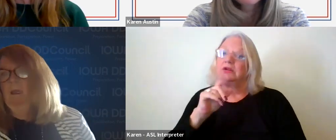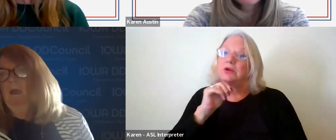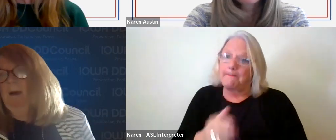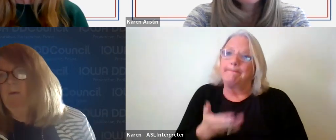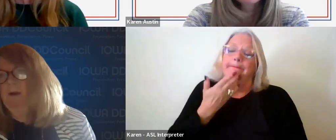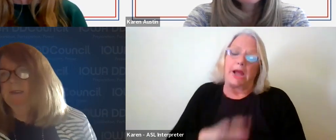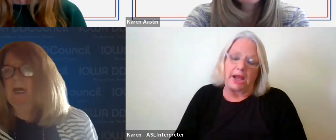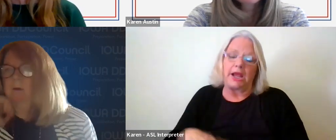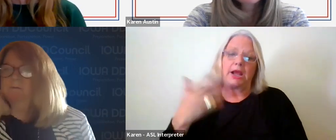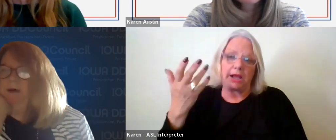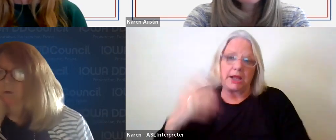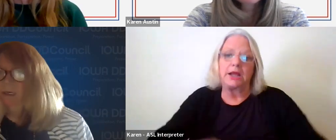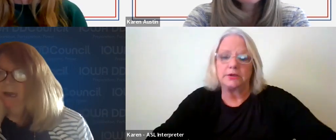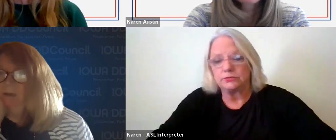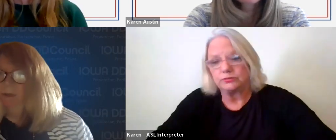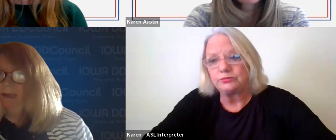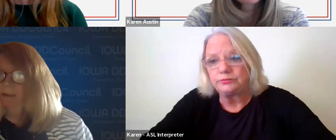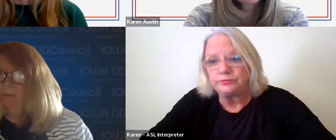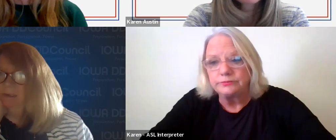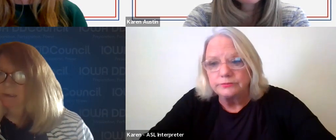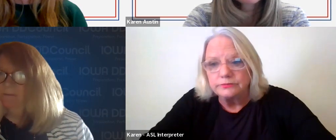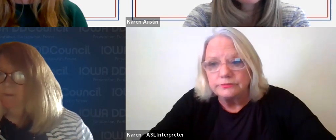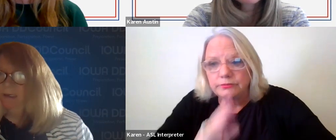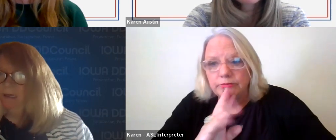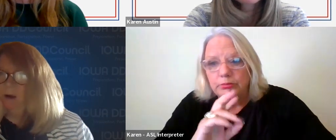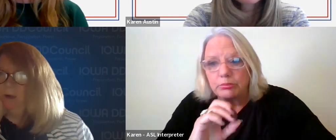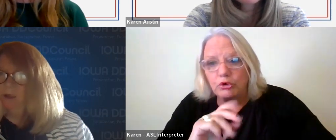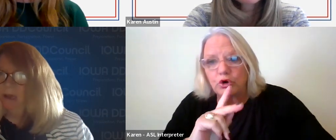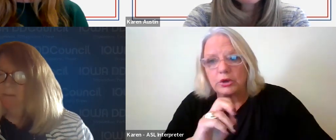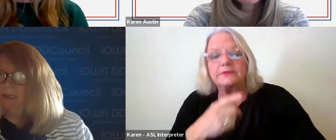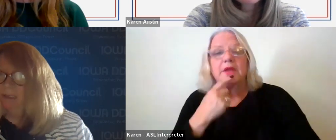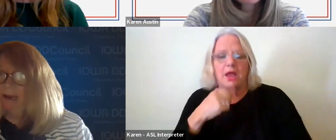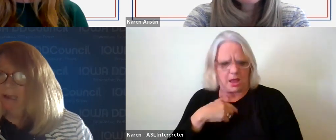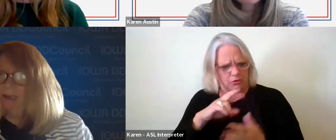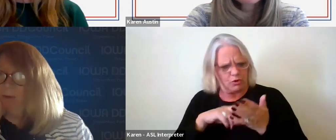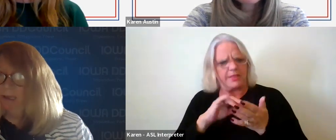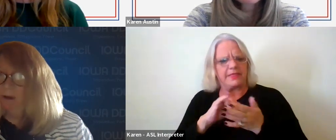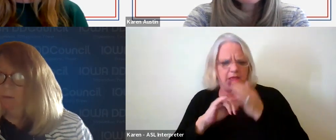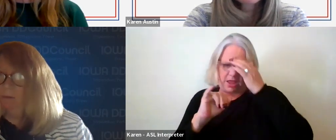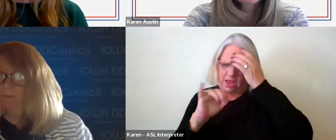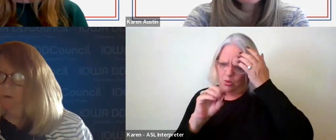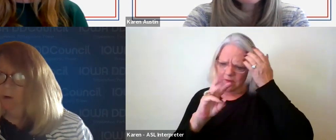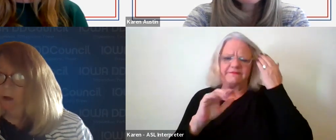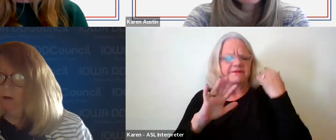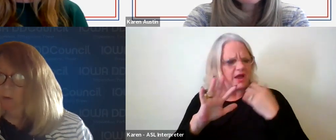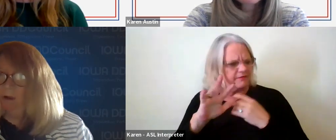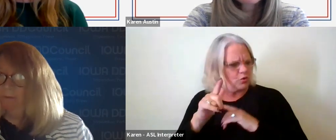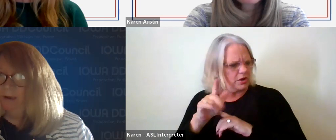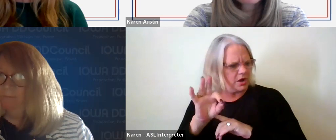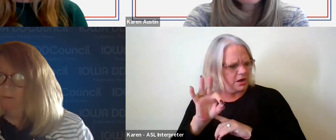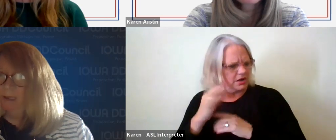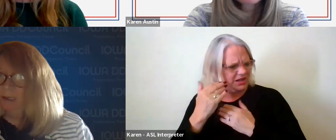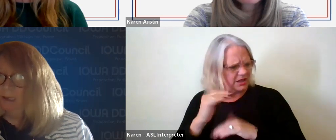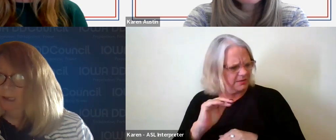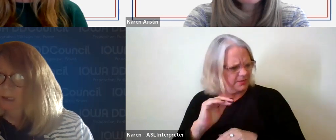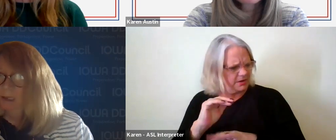Right. I read that the Iowa 529 plan limits affect how much can be in an IAble account before no longer